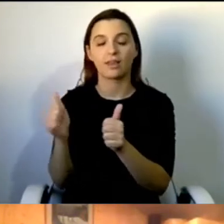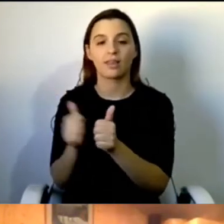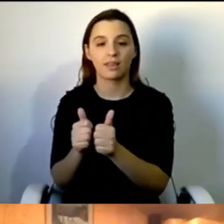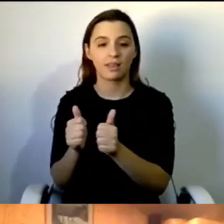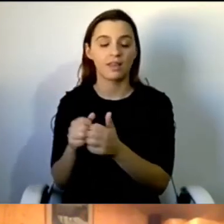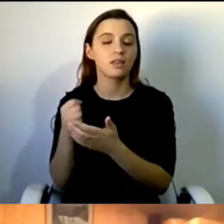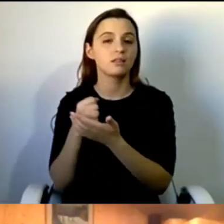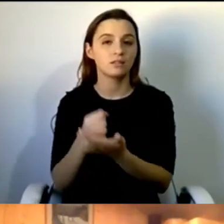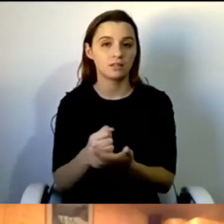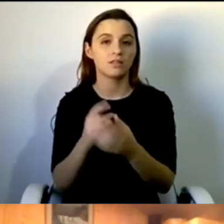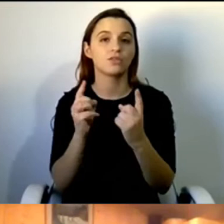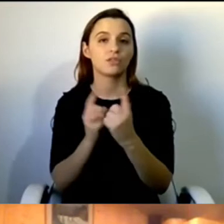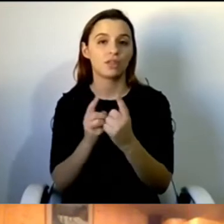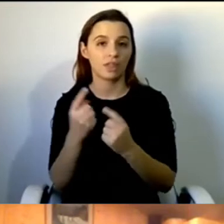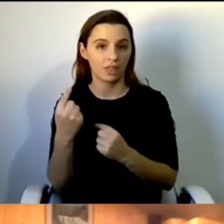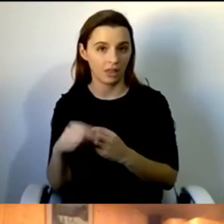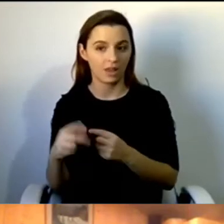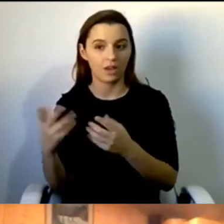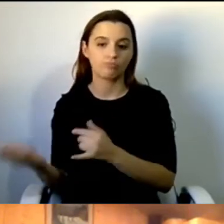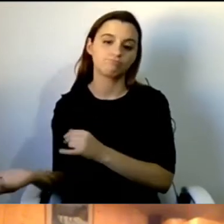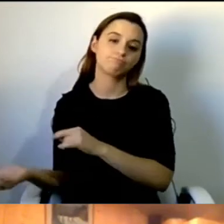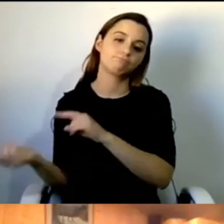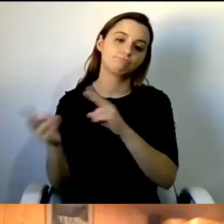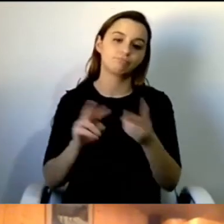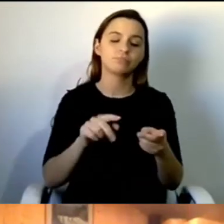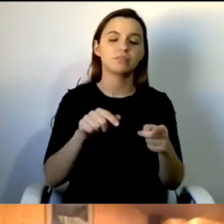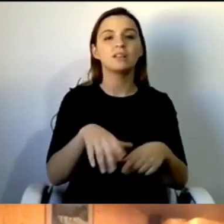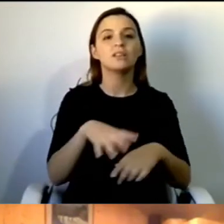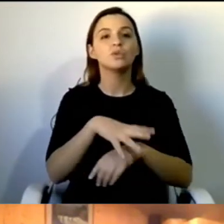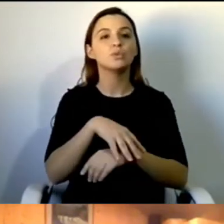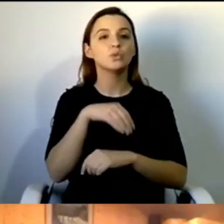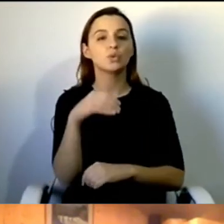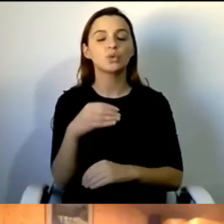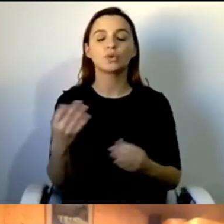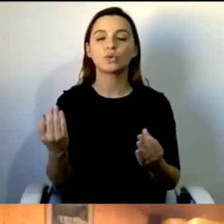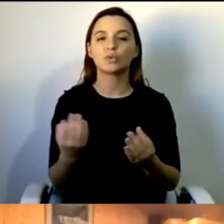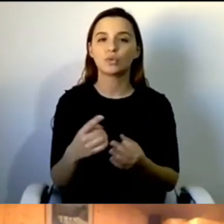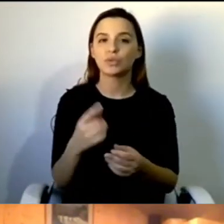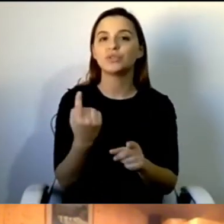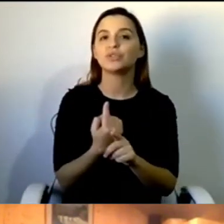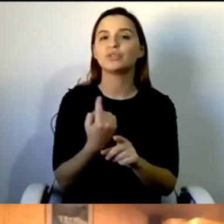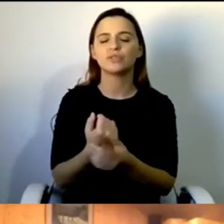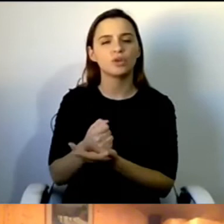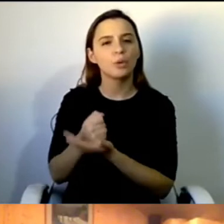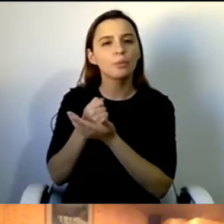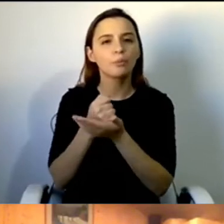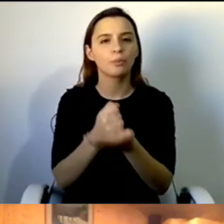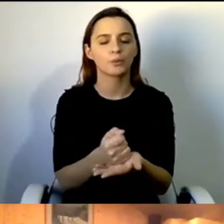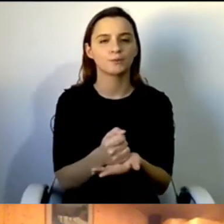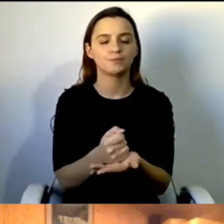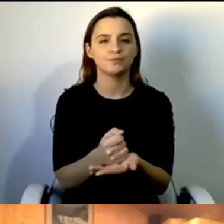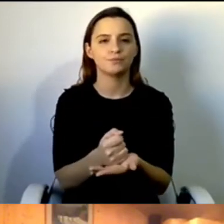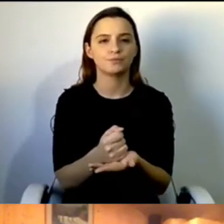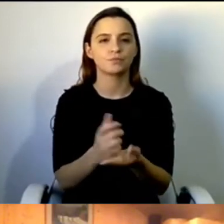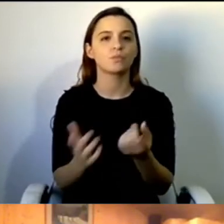and he had this home help service where they came to get him up at 7 and put him to bed at 10. And he asked his college